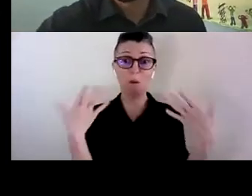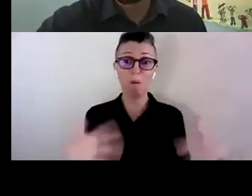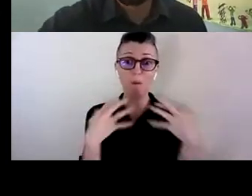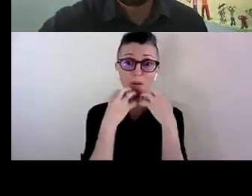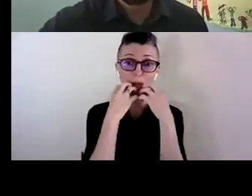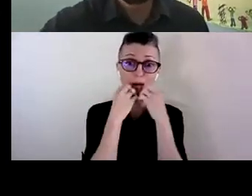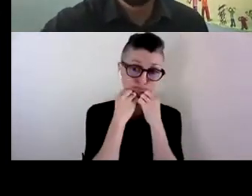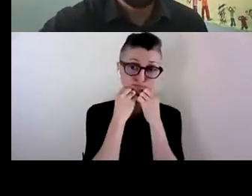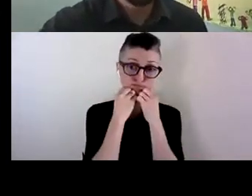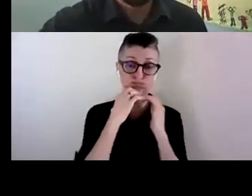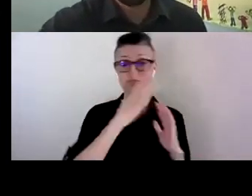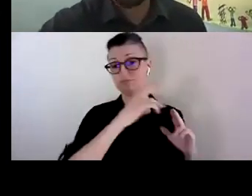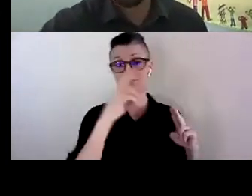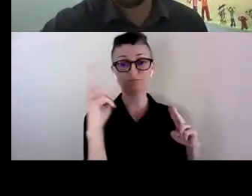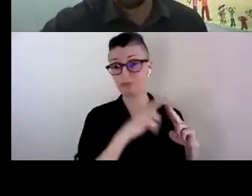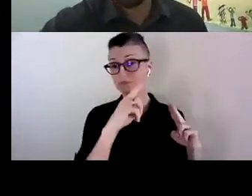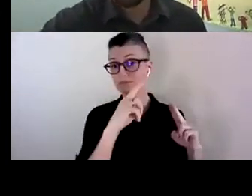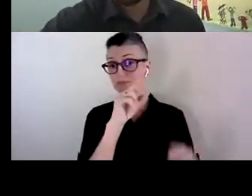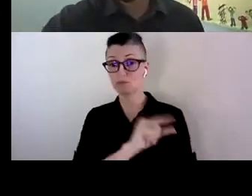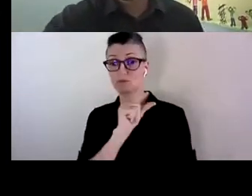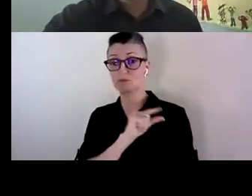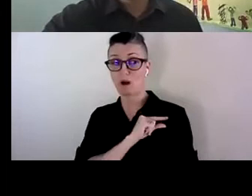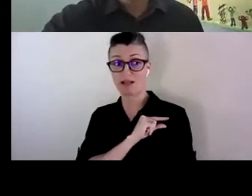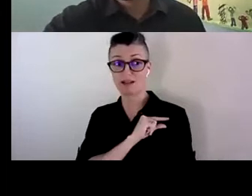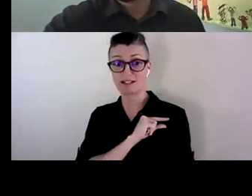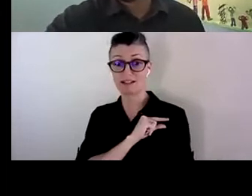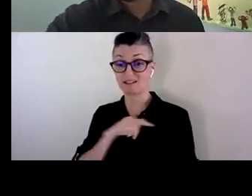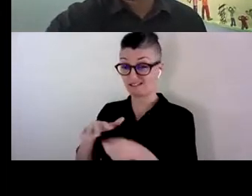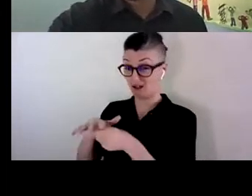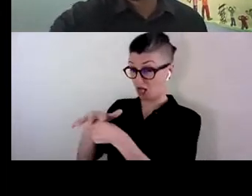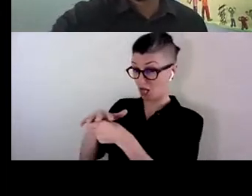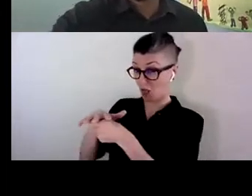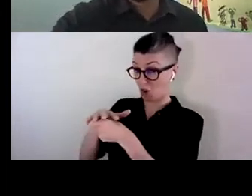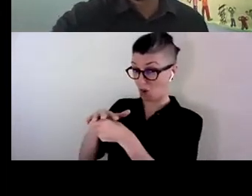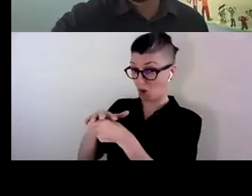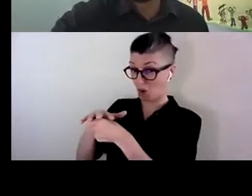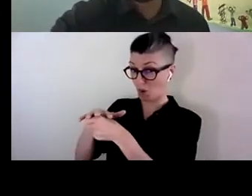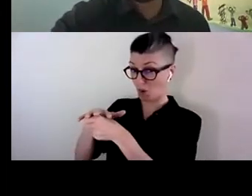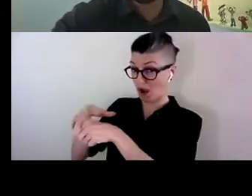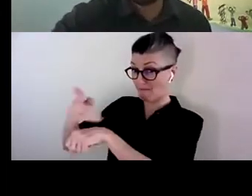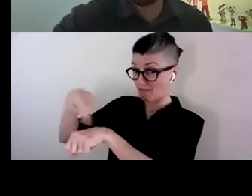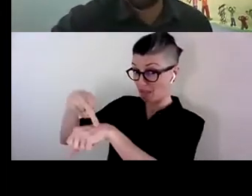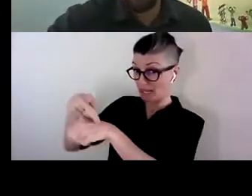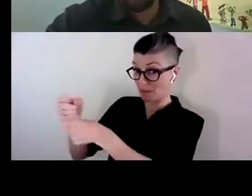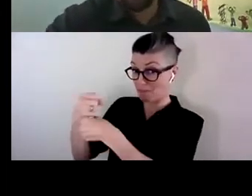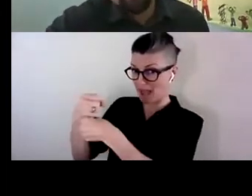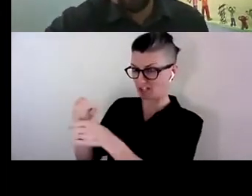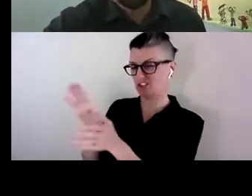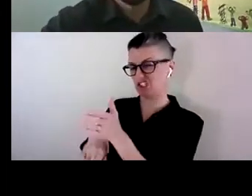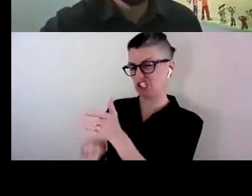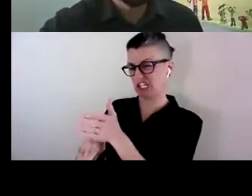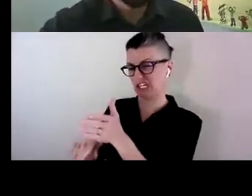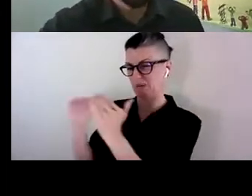and associated with better quality, while anything local or made in the Philippines is regarded as cheap, of